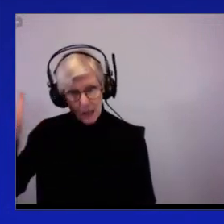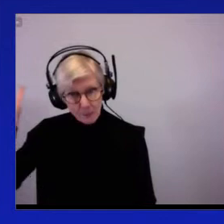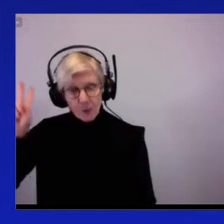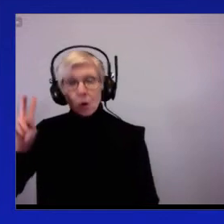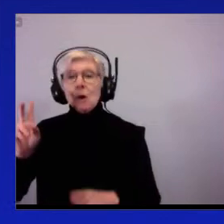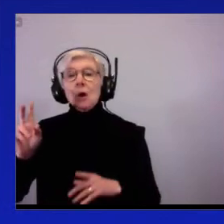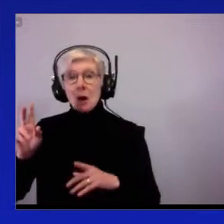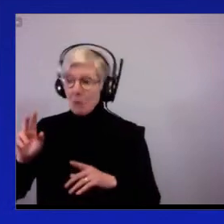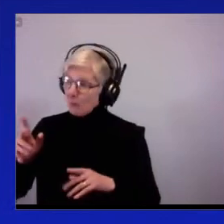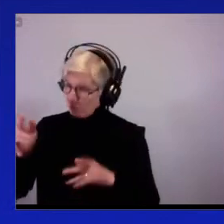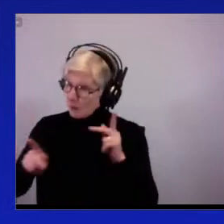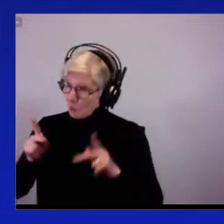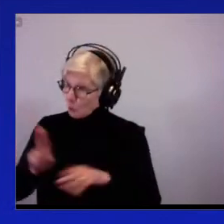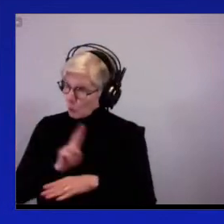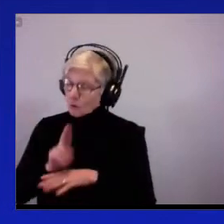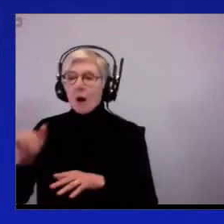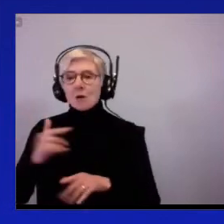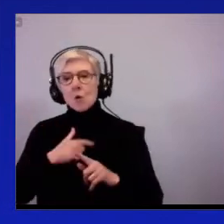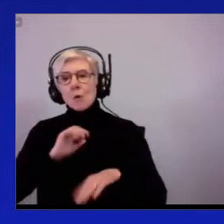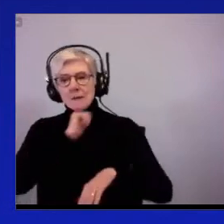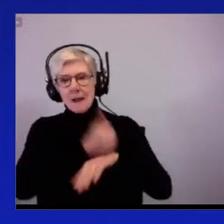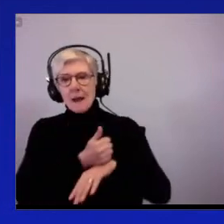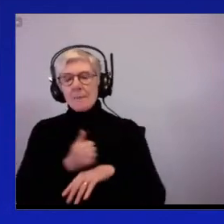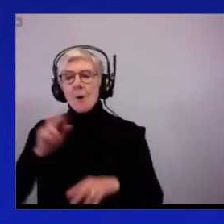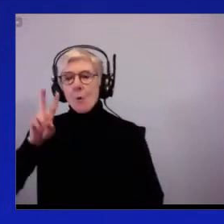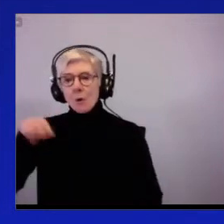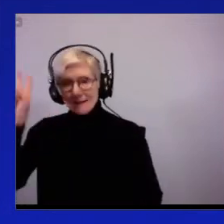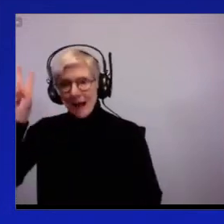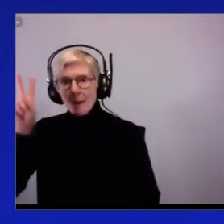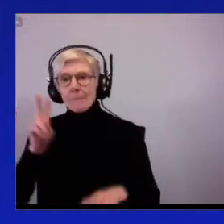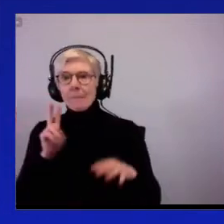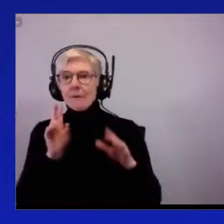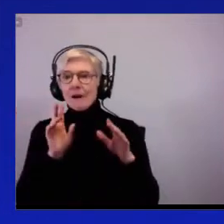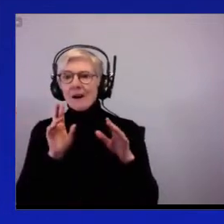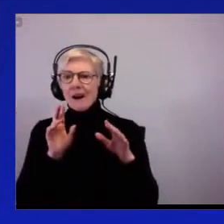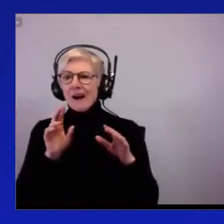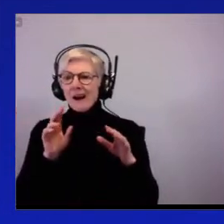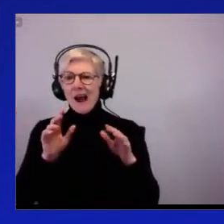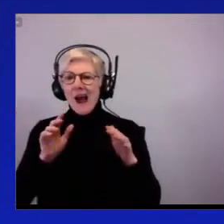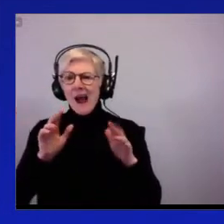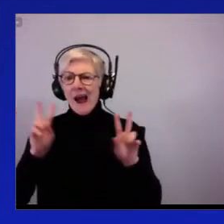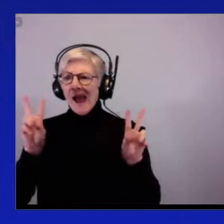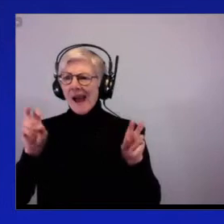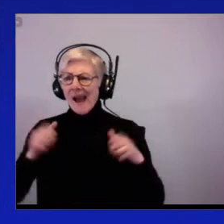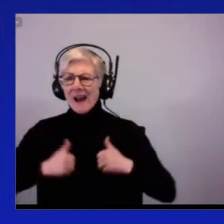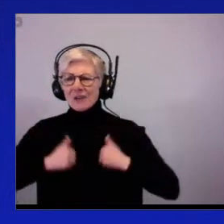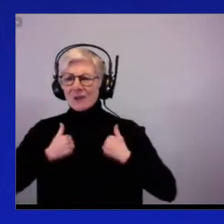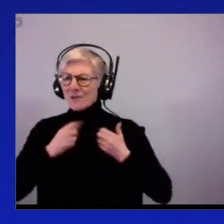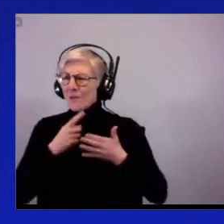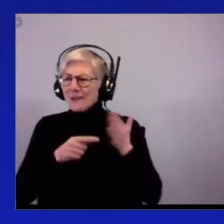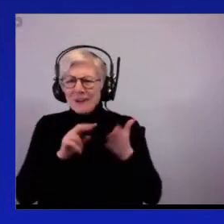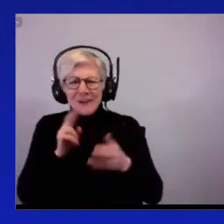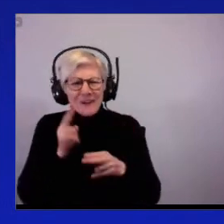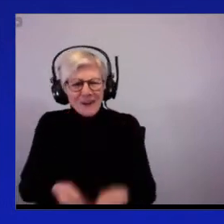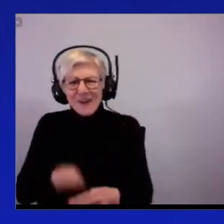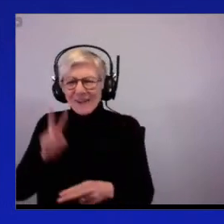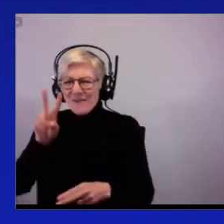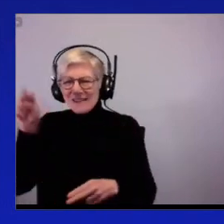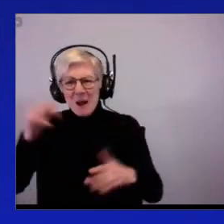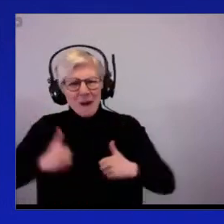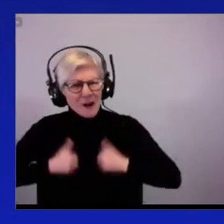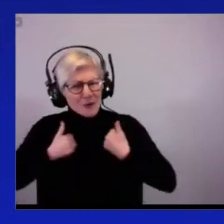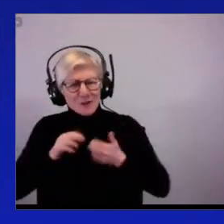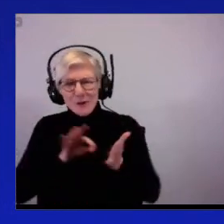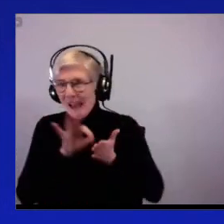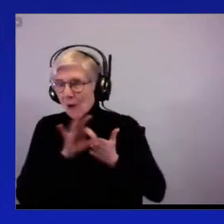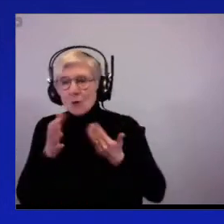WhatsApp addresses. Actually, addresses might not even be the correct word. Sorry, my team is more involved in this than I am. In